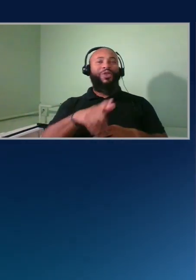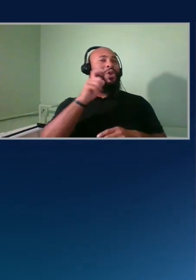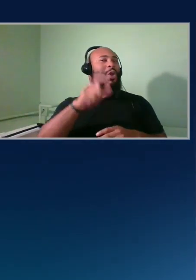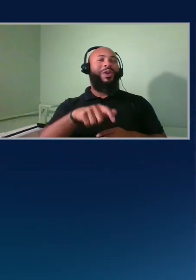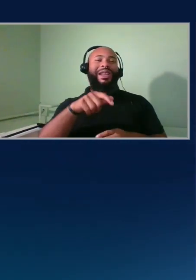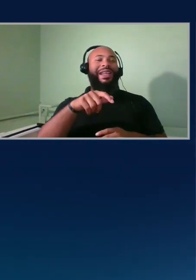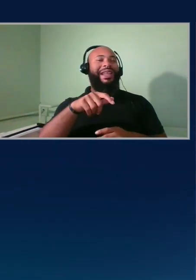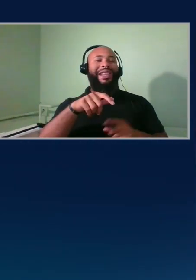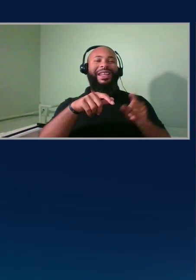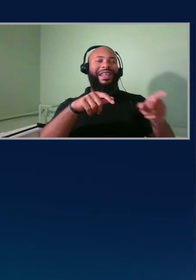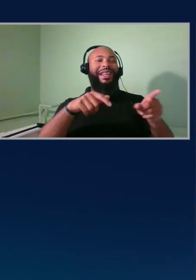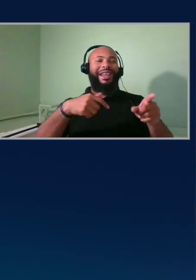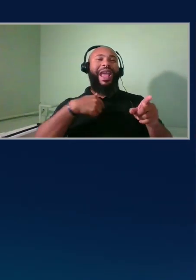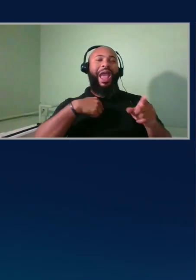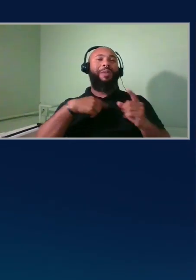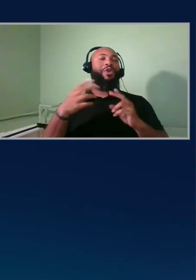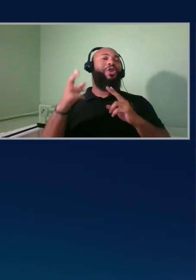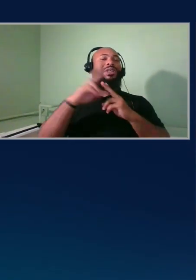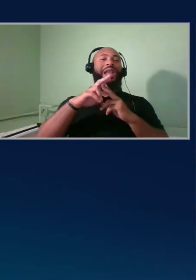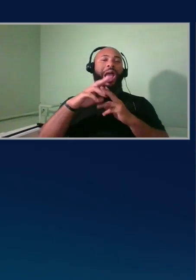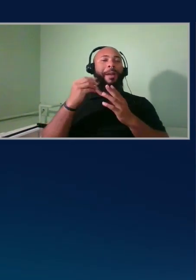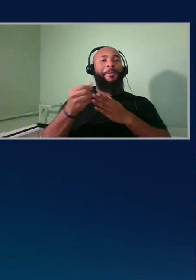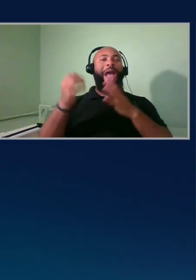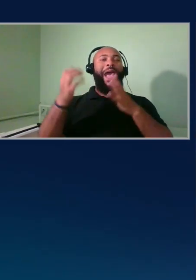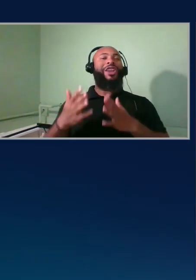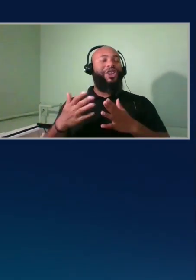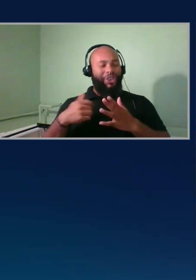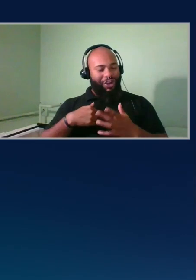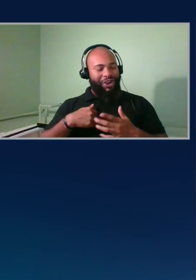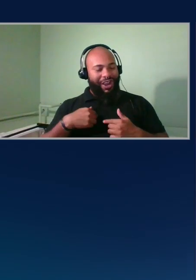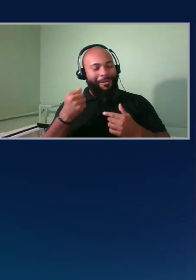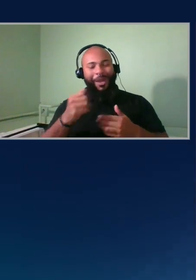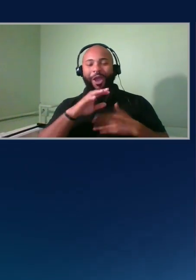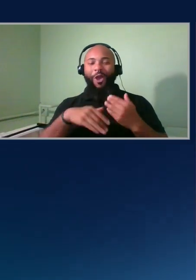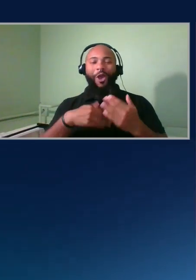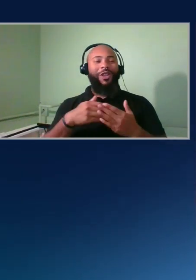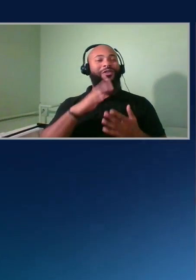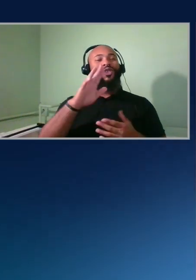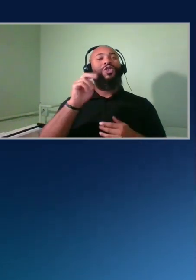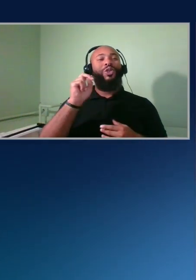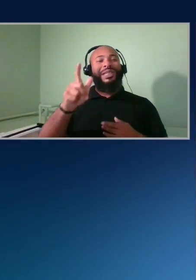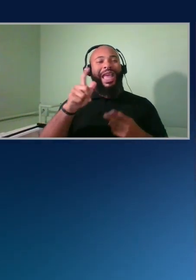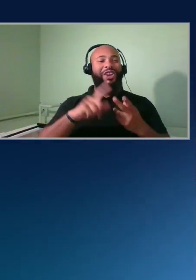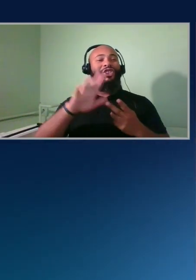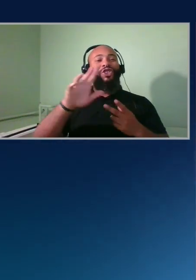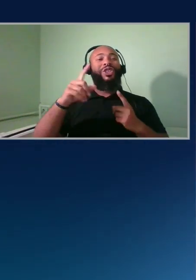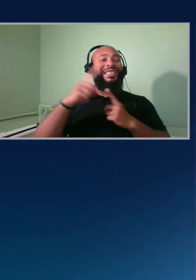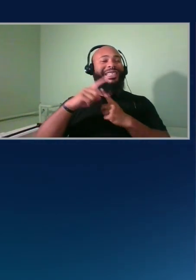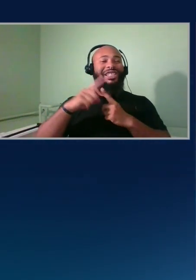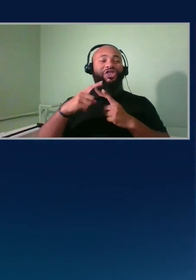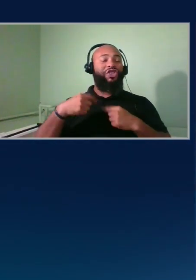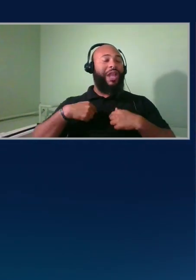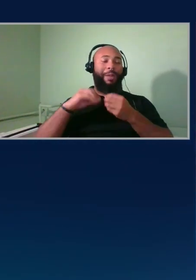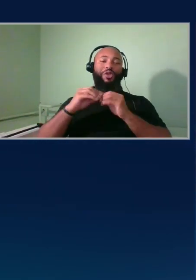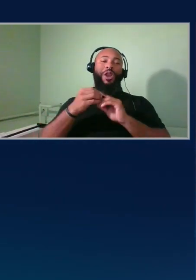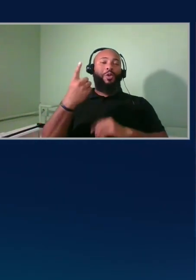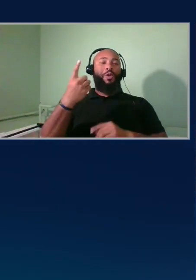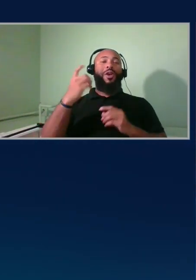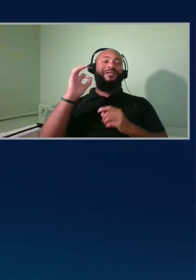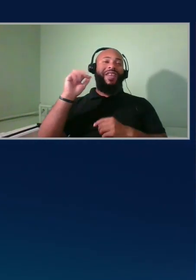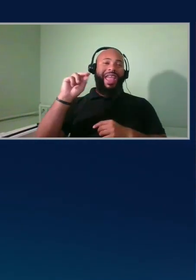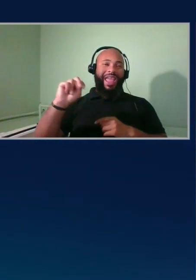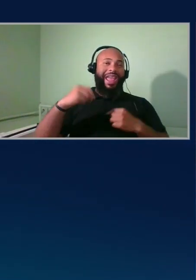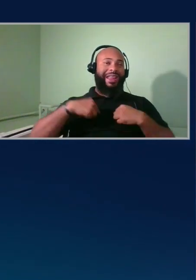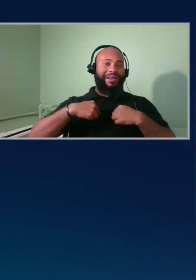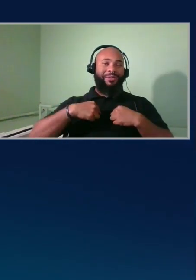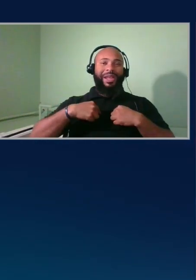I bought all of your newsletters, all your T-shirts. I'm your #1 fan. I think. I never